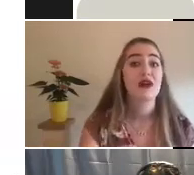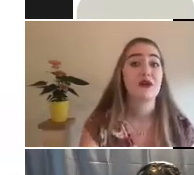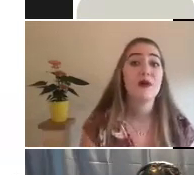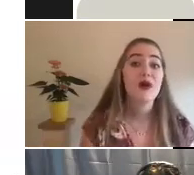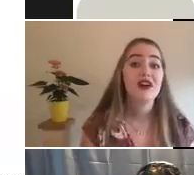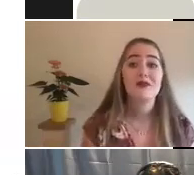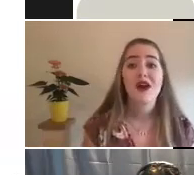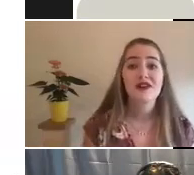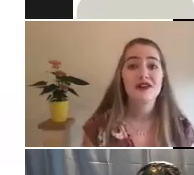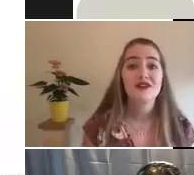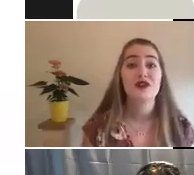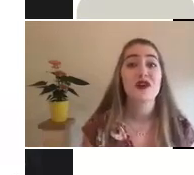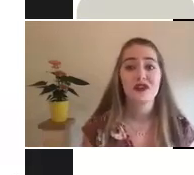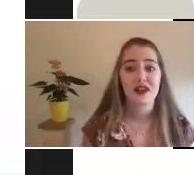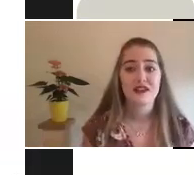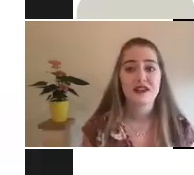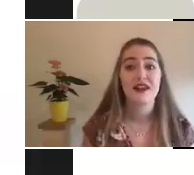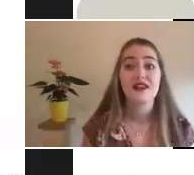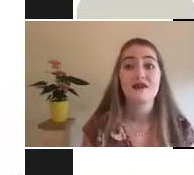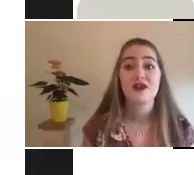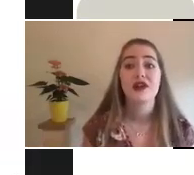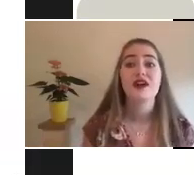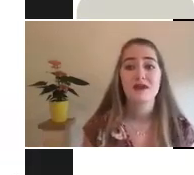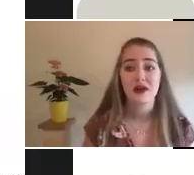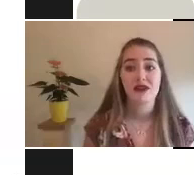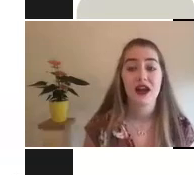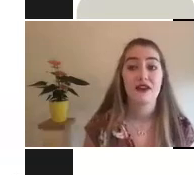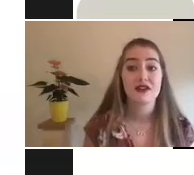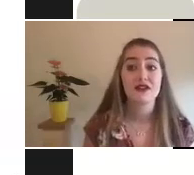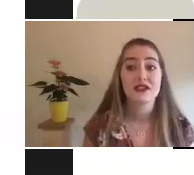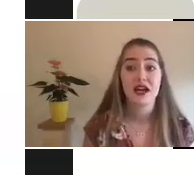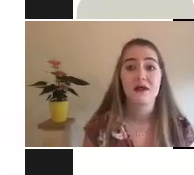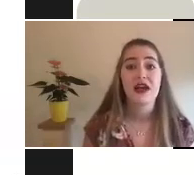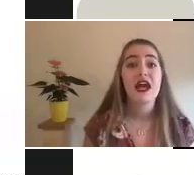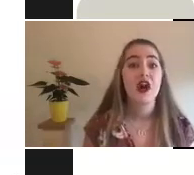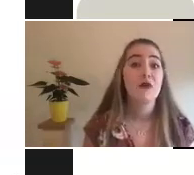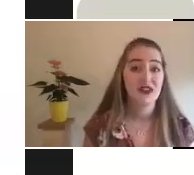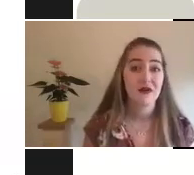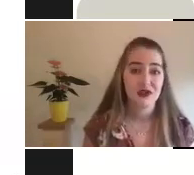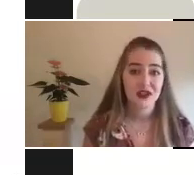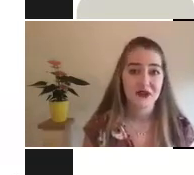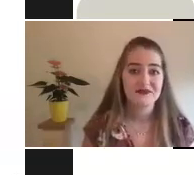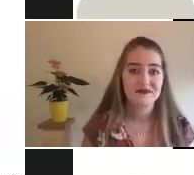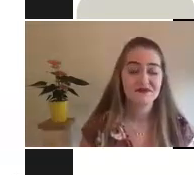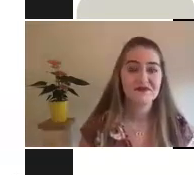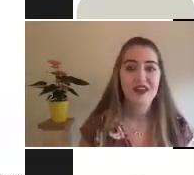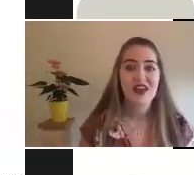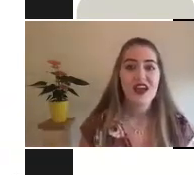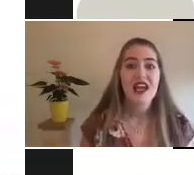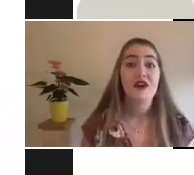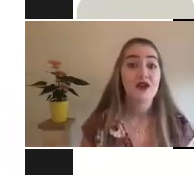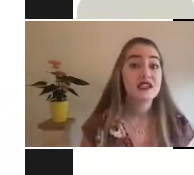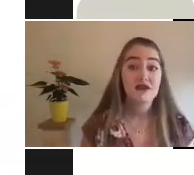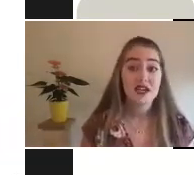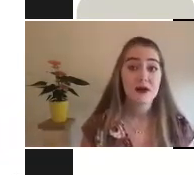email your board, partners, or donor list and let them know that you're going to be going live at a certain time and hope that they will join you.